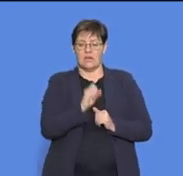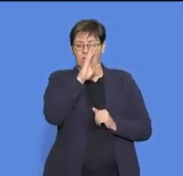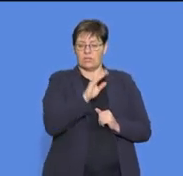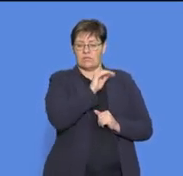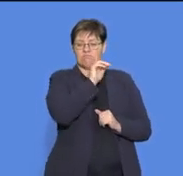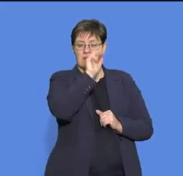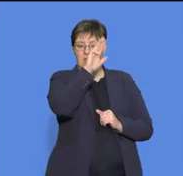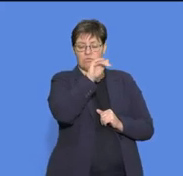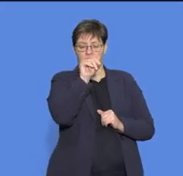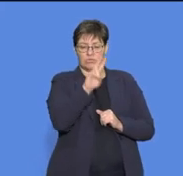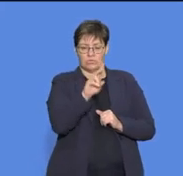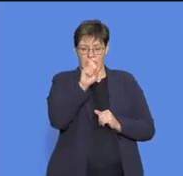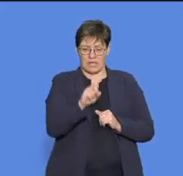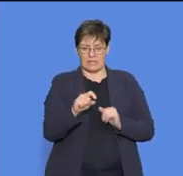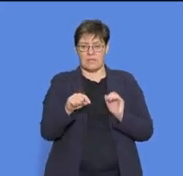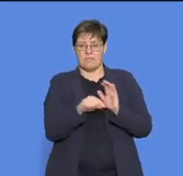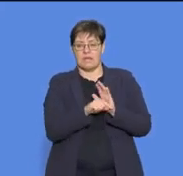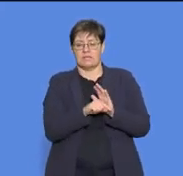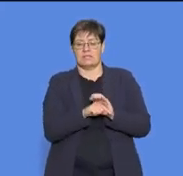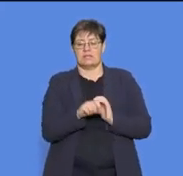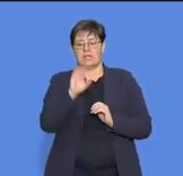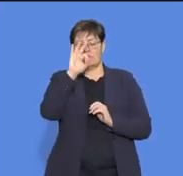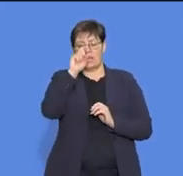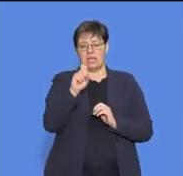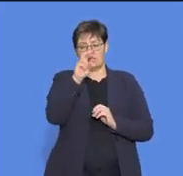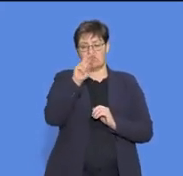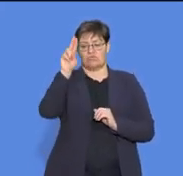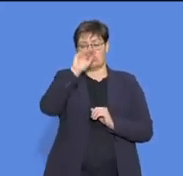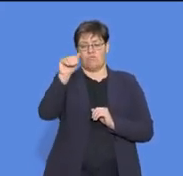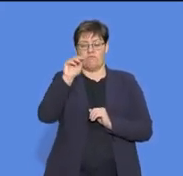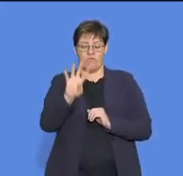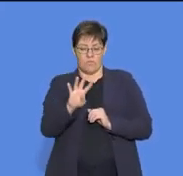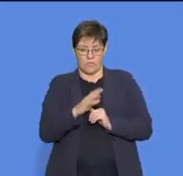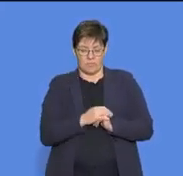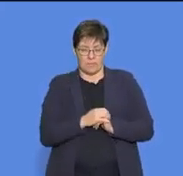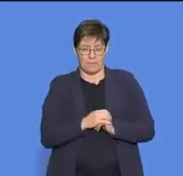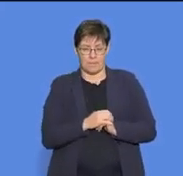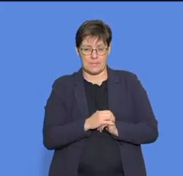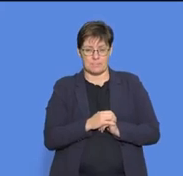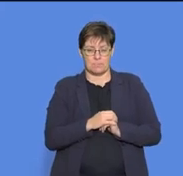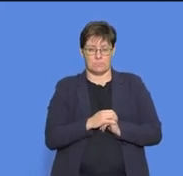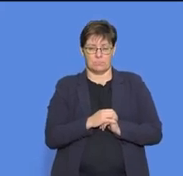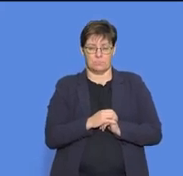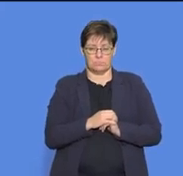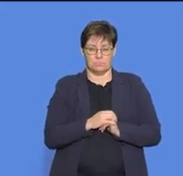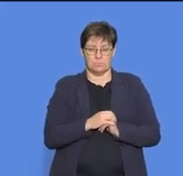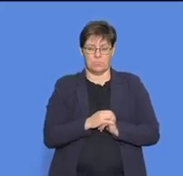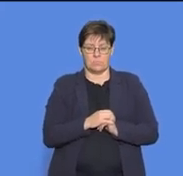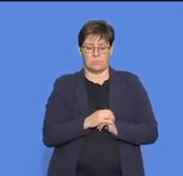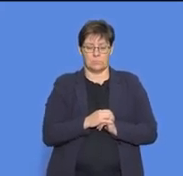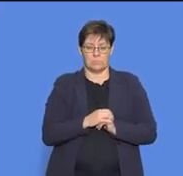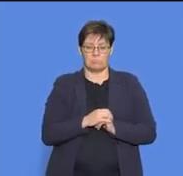just doing some algebra, a quarter of 18 is 9 over 2, and a quarter times 3 will give us 3/4. So we end up